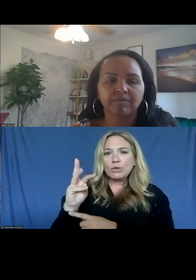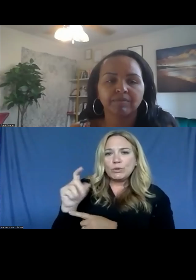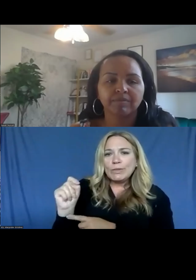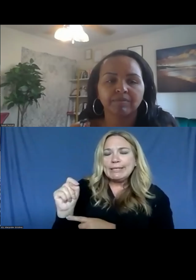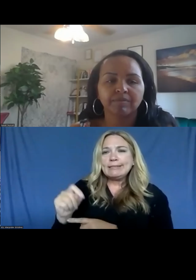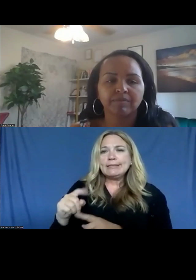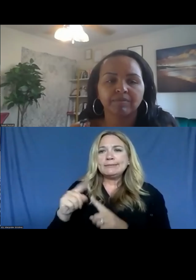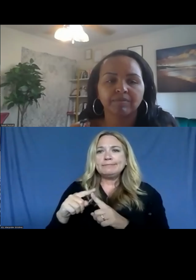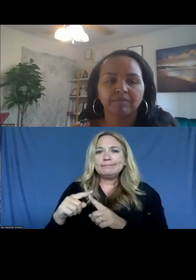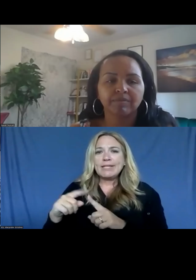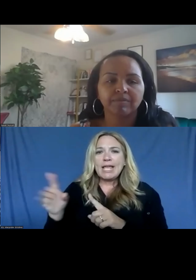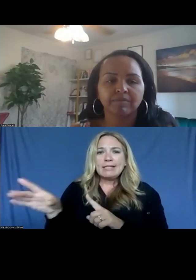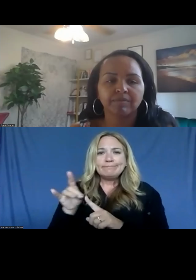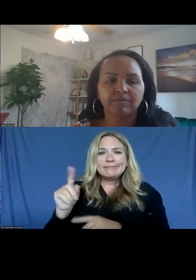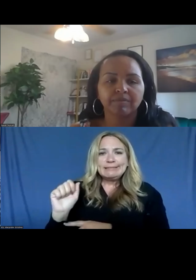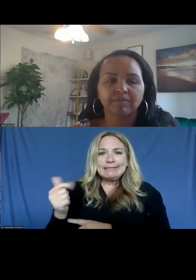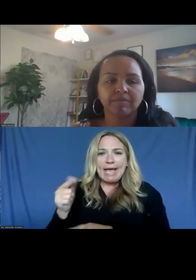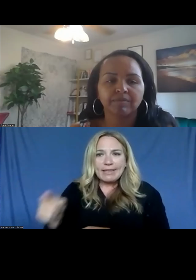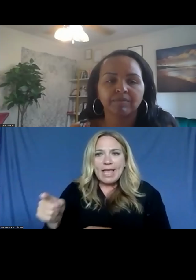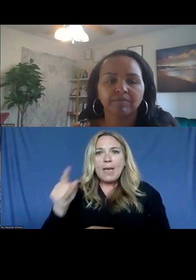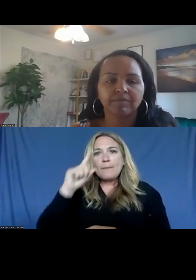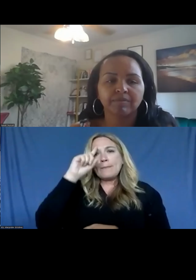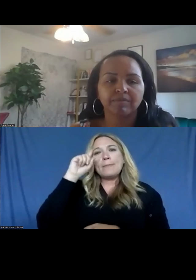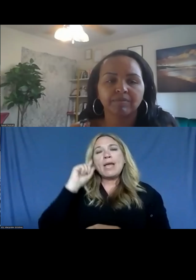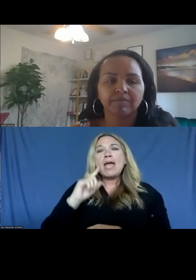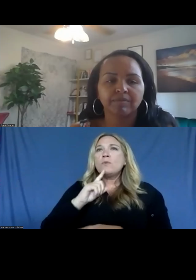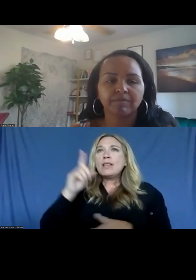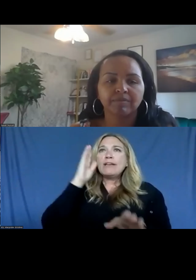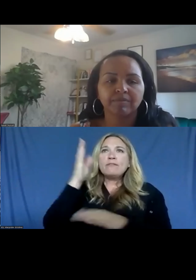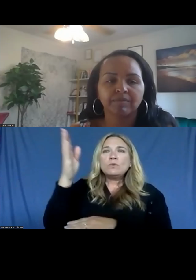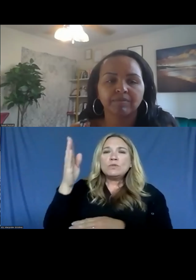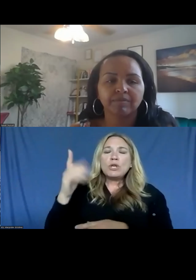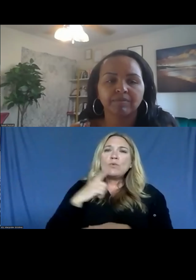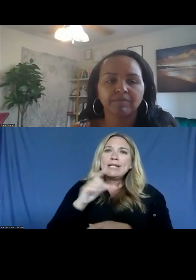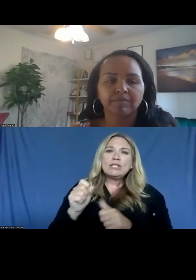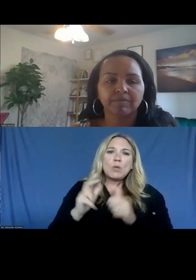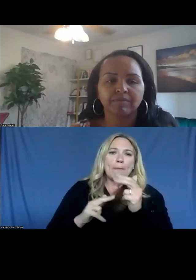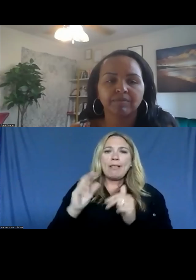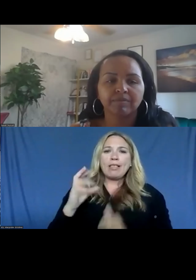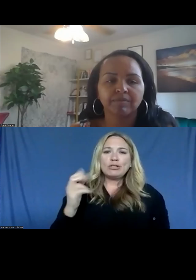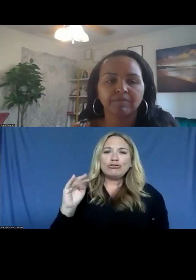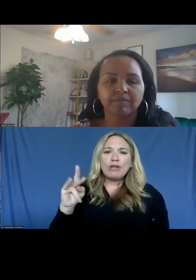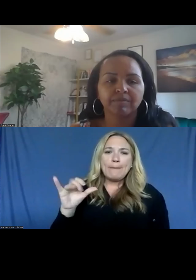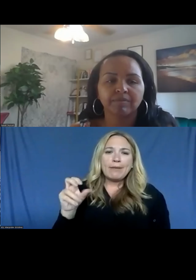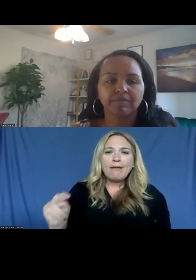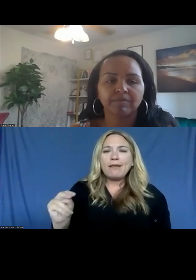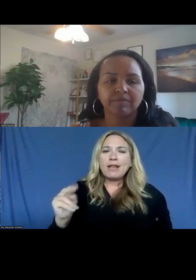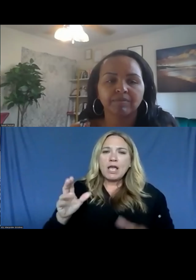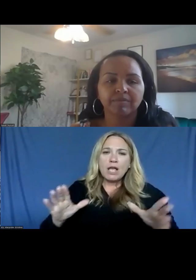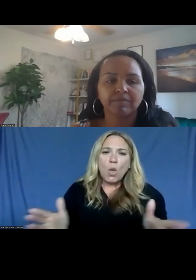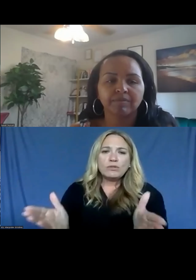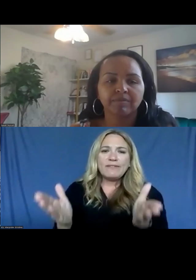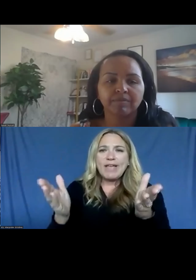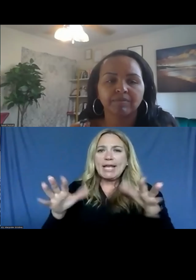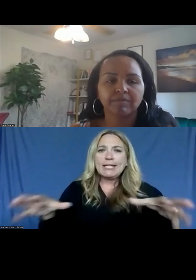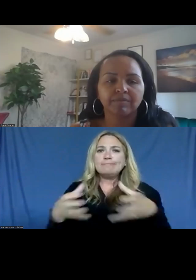But as we look ahead, it is about building champions. It is about engaging at the local level and cultivating what could